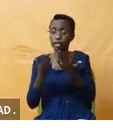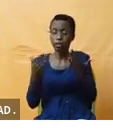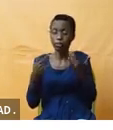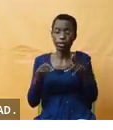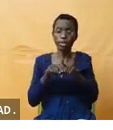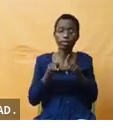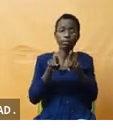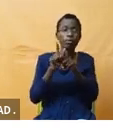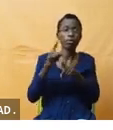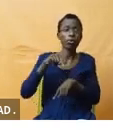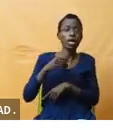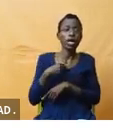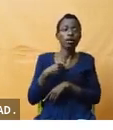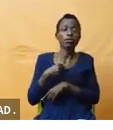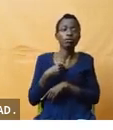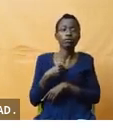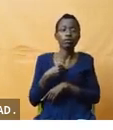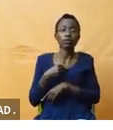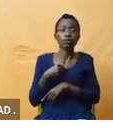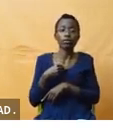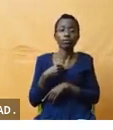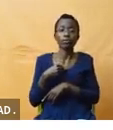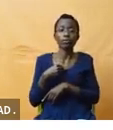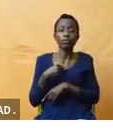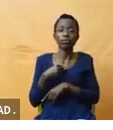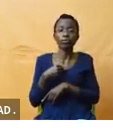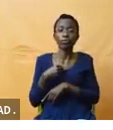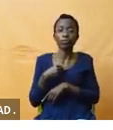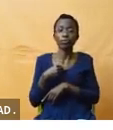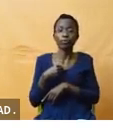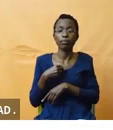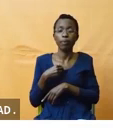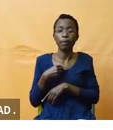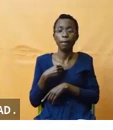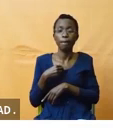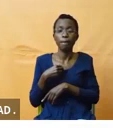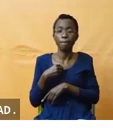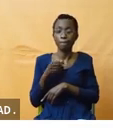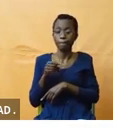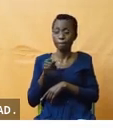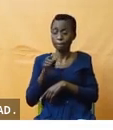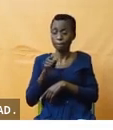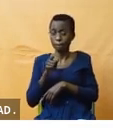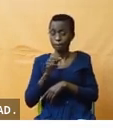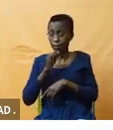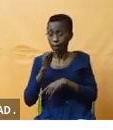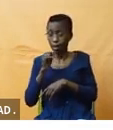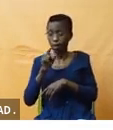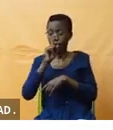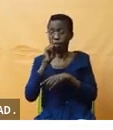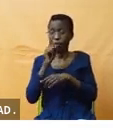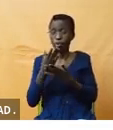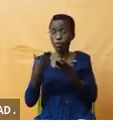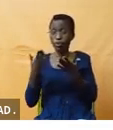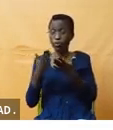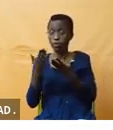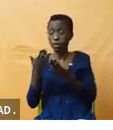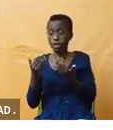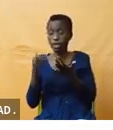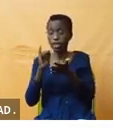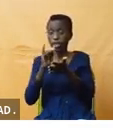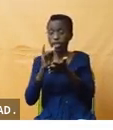have the medium-term debt strategy paper. This is one of the common items or instruments